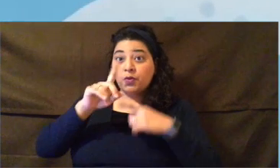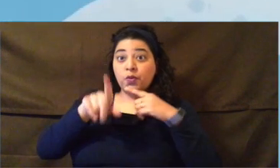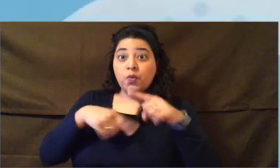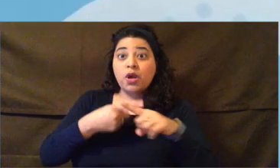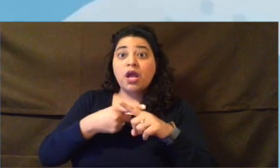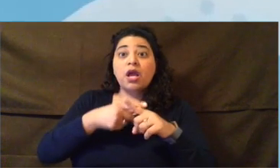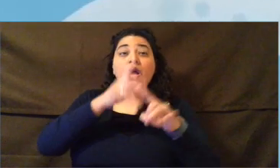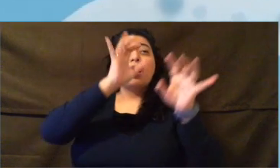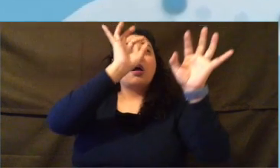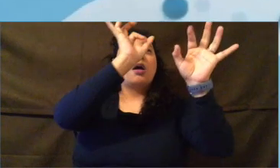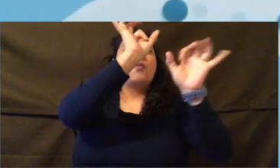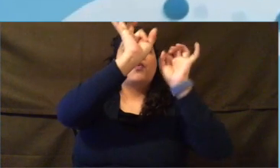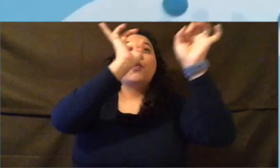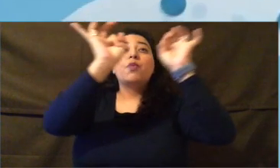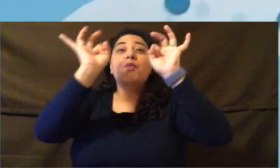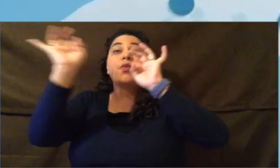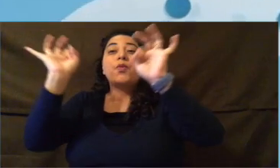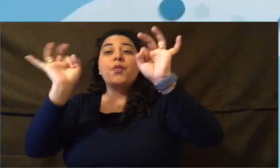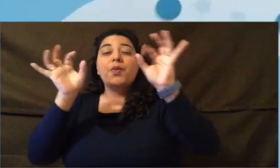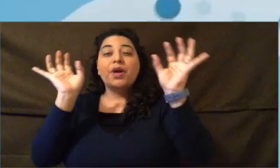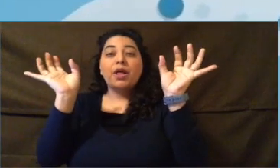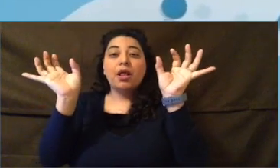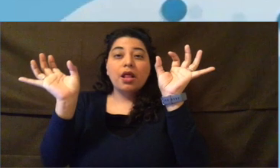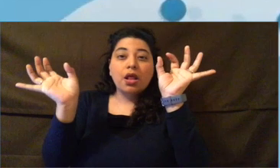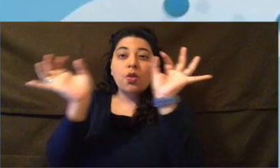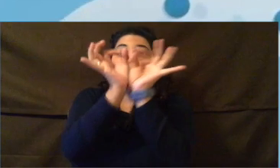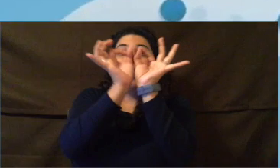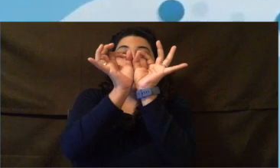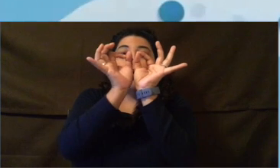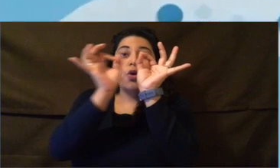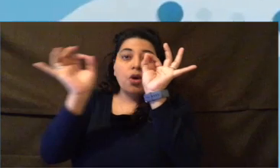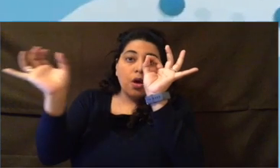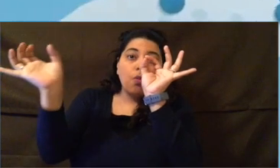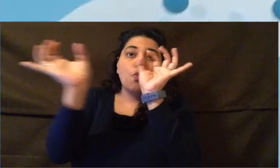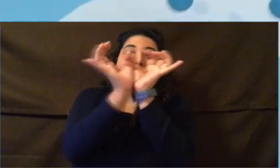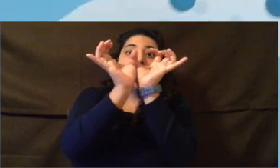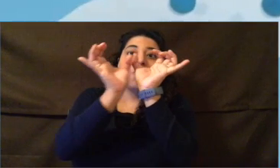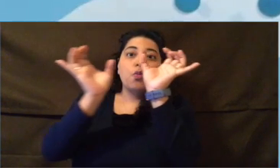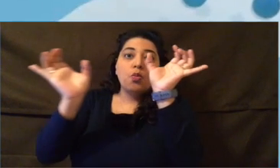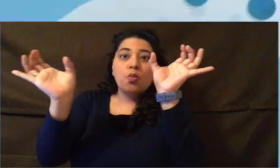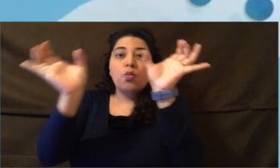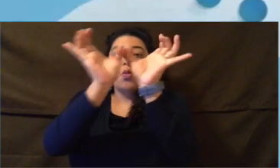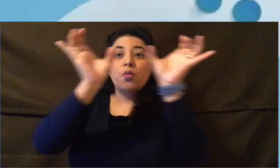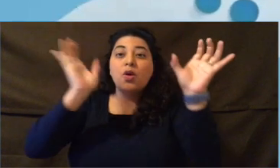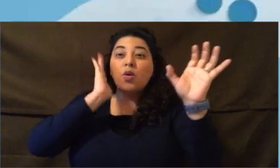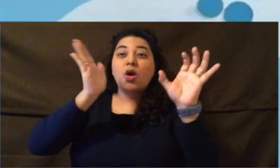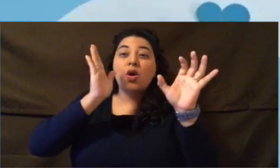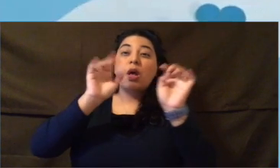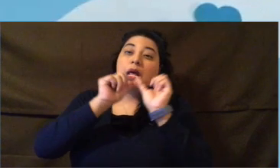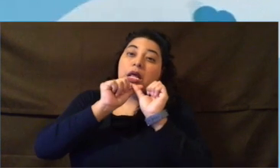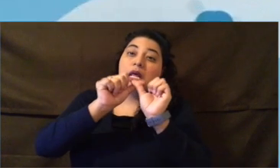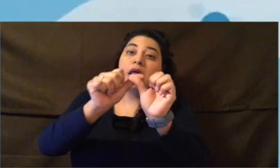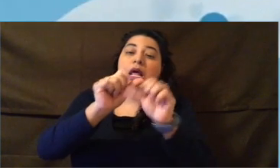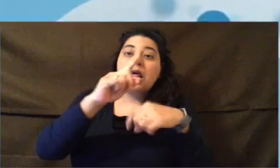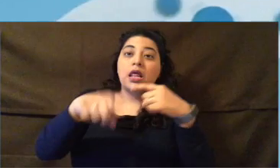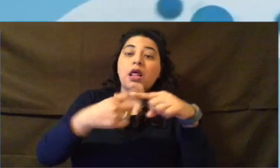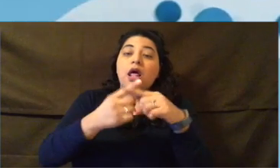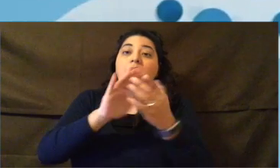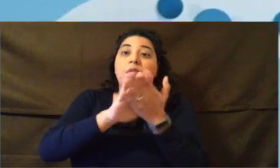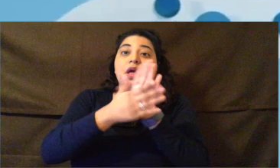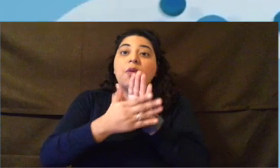bump into one another, they stick together and grow in size. They continue to grow until they are too heavy and fall as